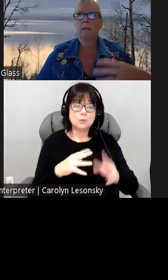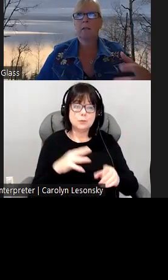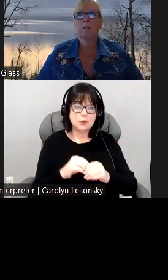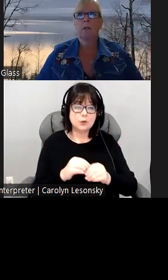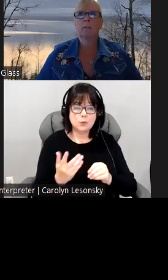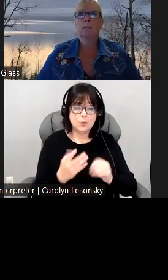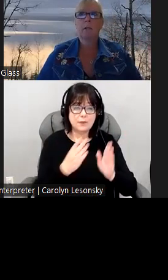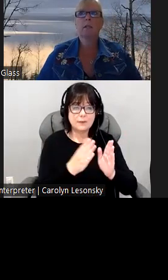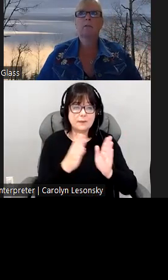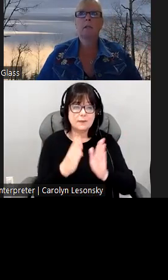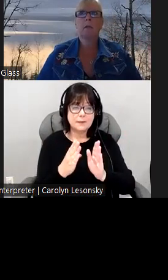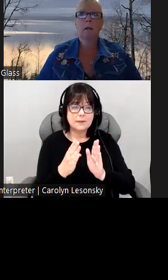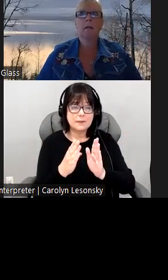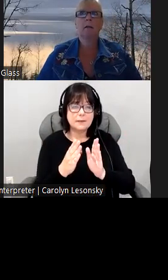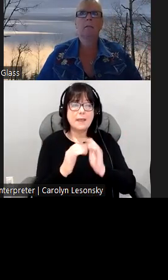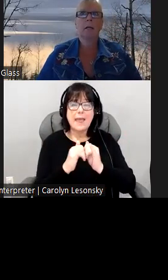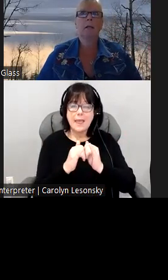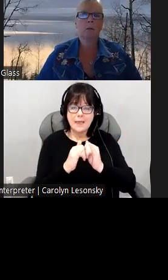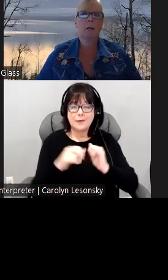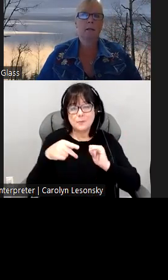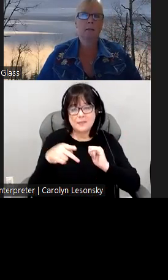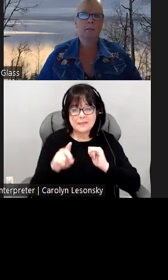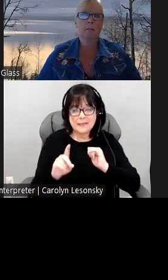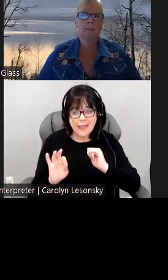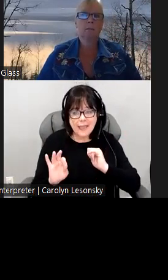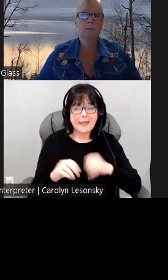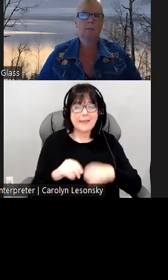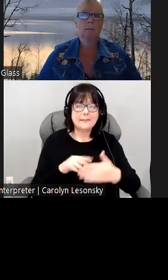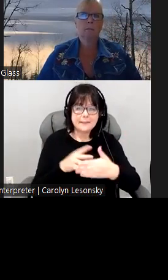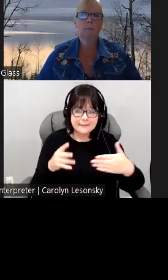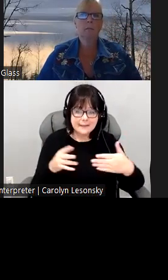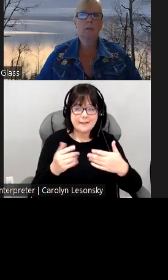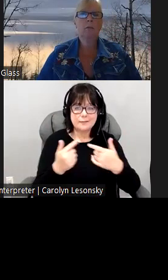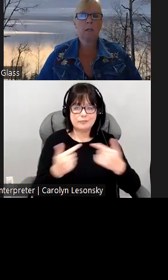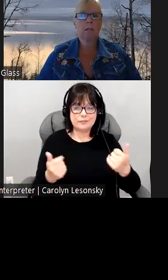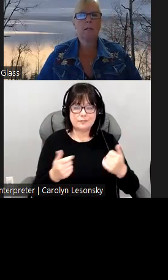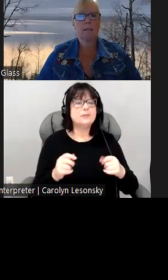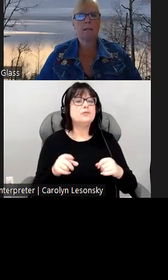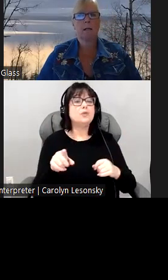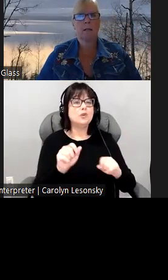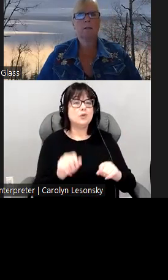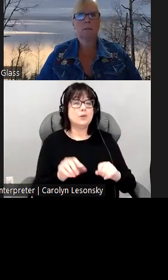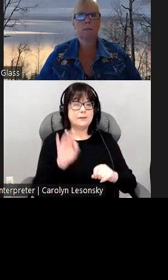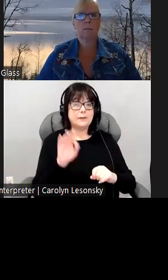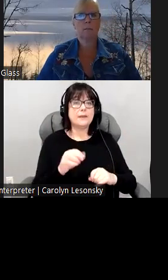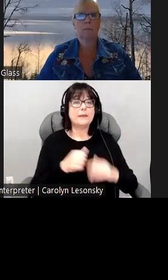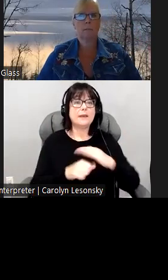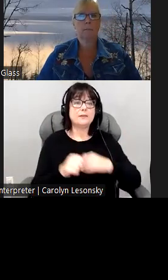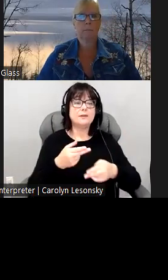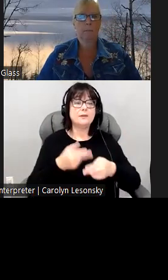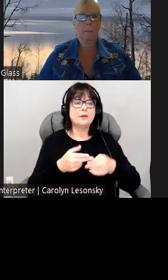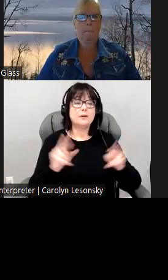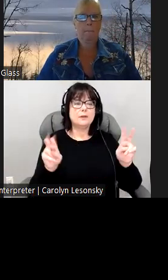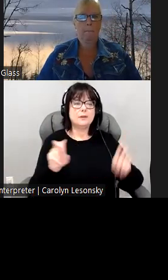format it's in and so on. So that is available on My EOIS if you look under desk aids.